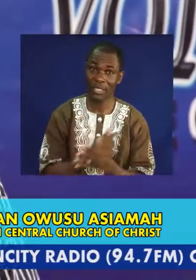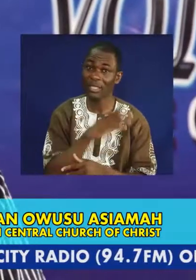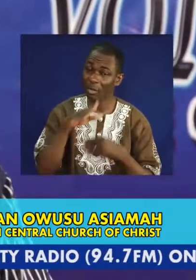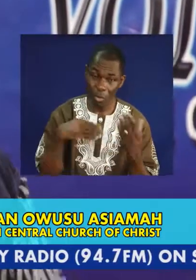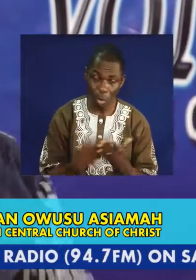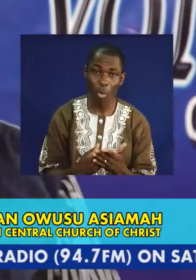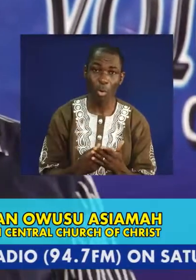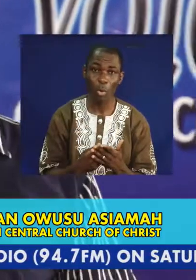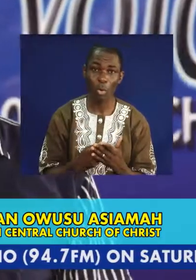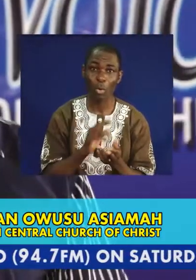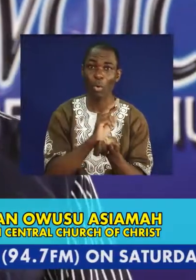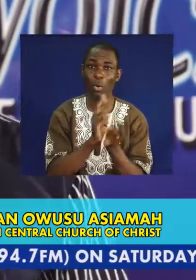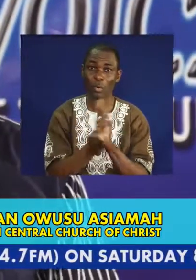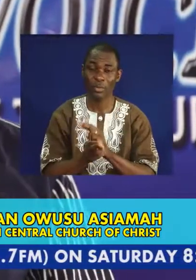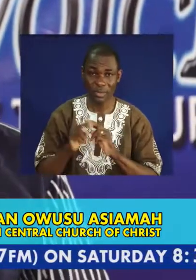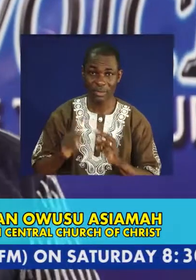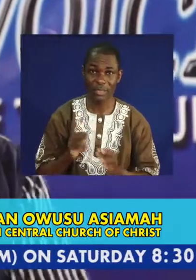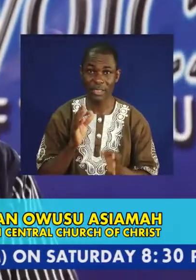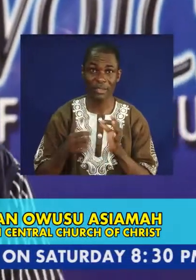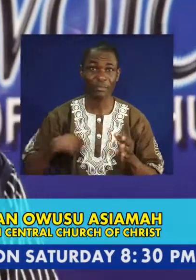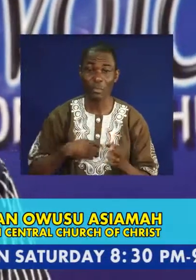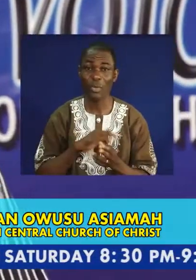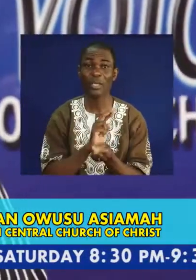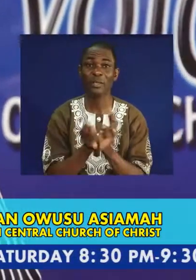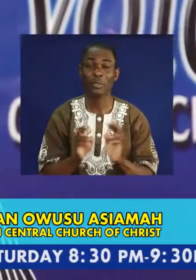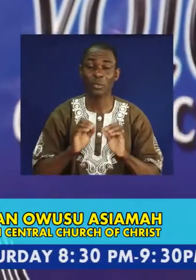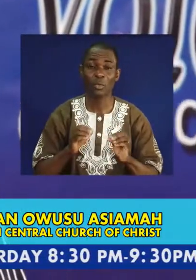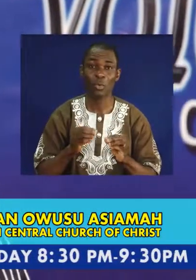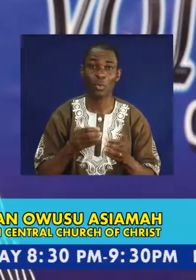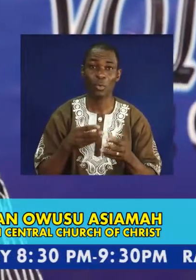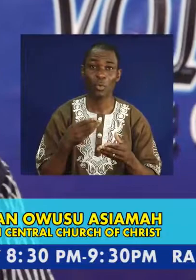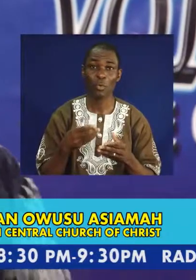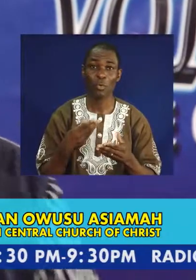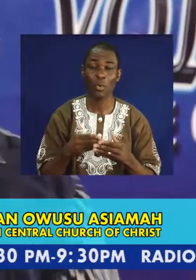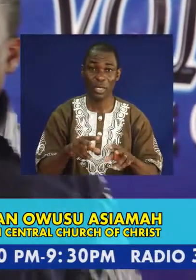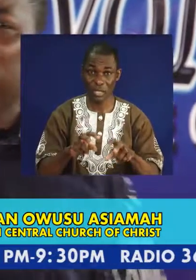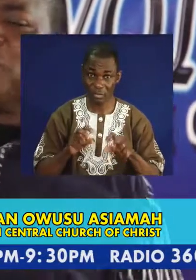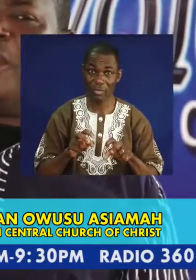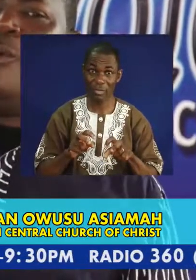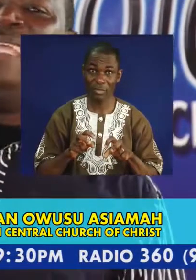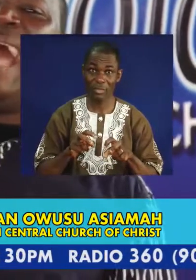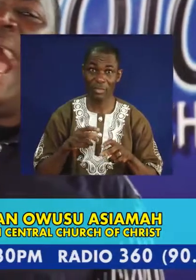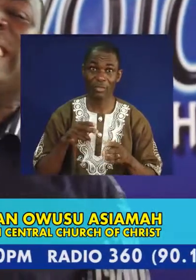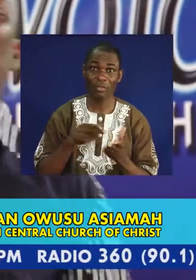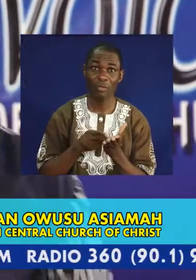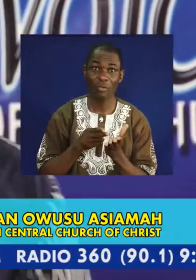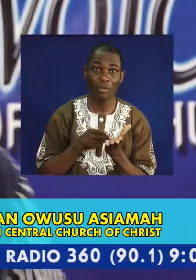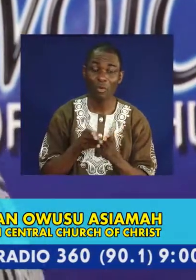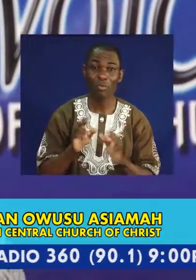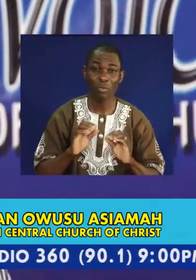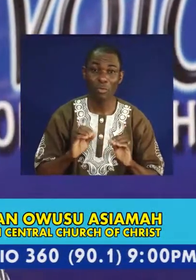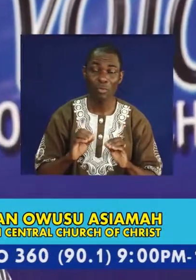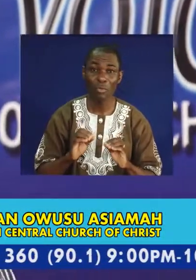ni enya fort wo ne ho party we ba ni enya fort wo ne ho nso no kware ye wo mu ni se onyankopon e pese wo de we nyina e chese ye